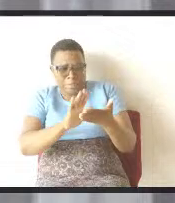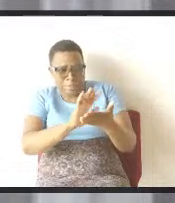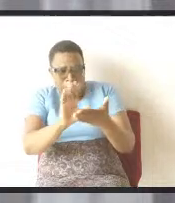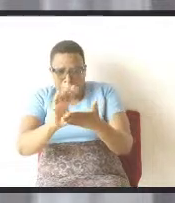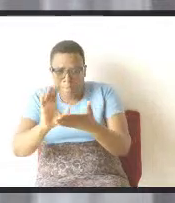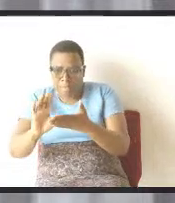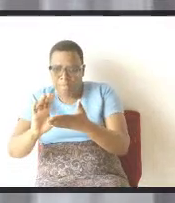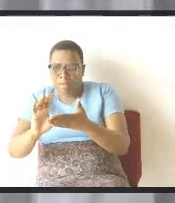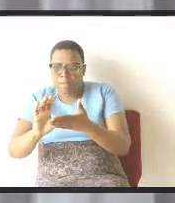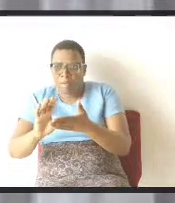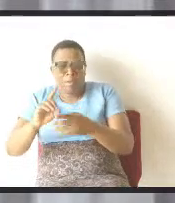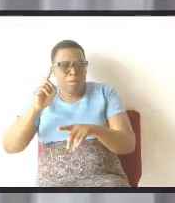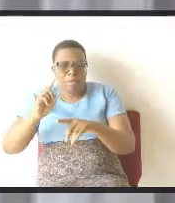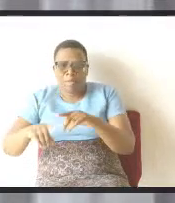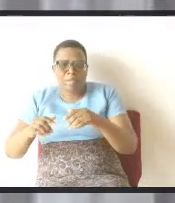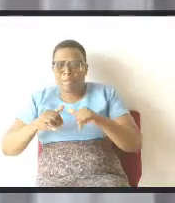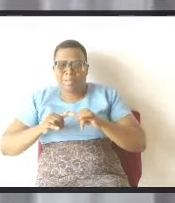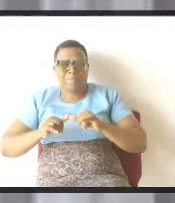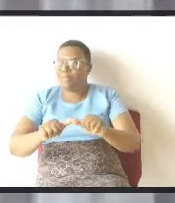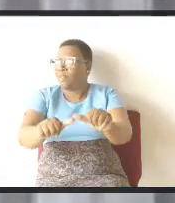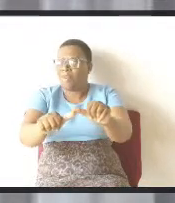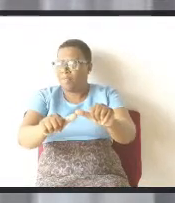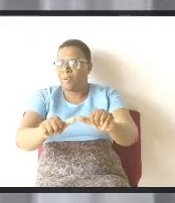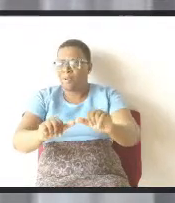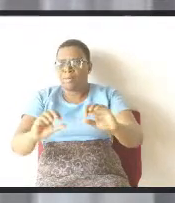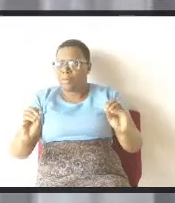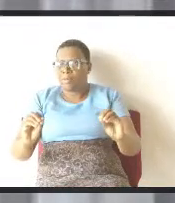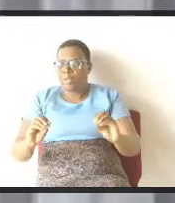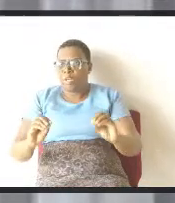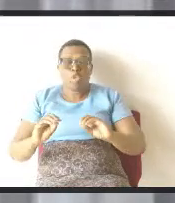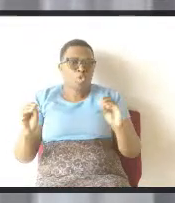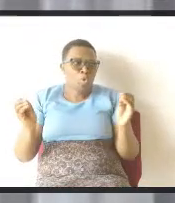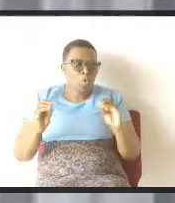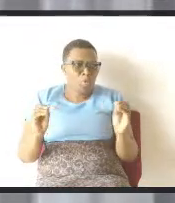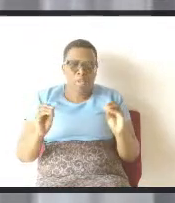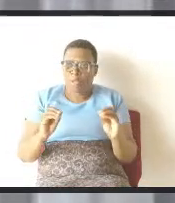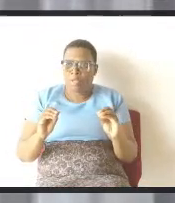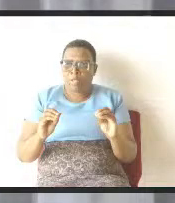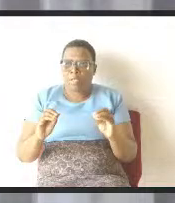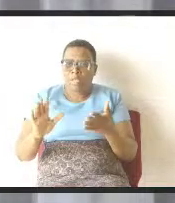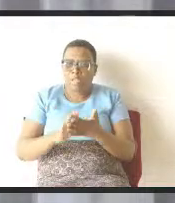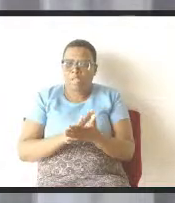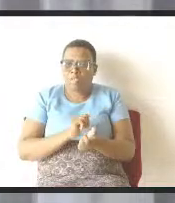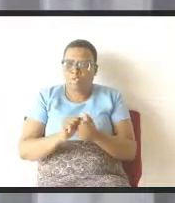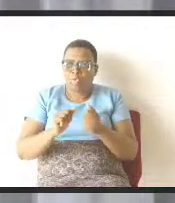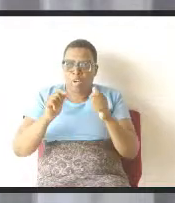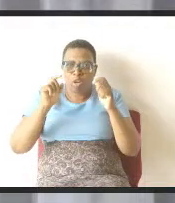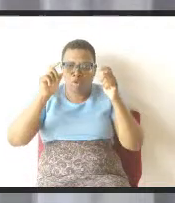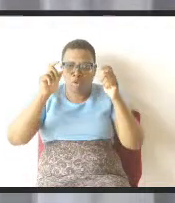But nothing can corrupt or destroy the crown